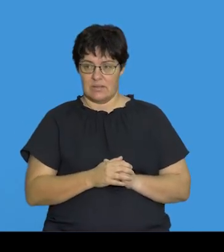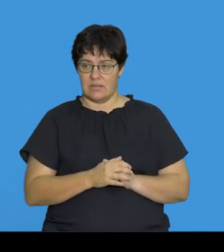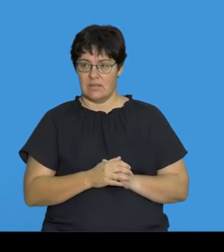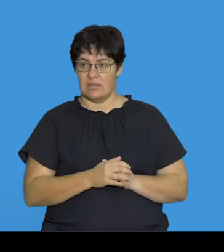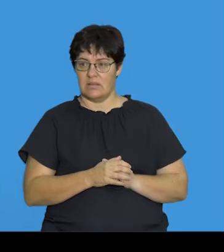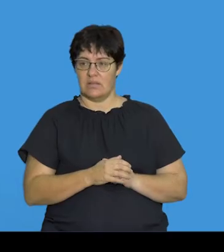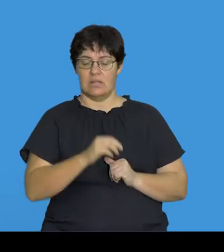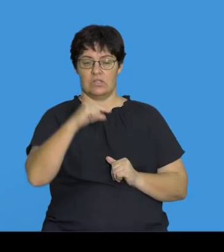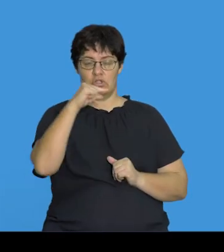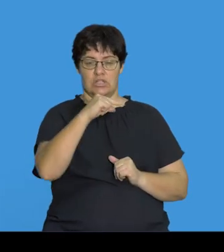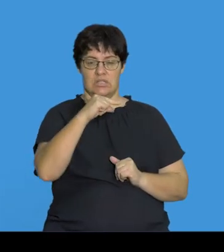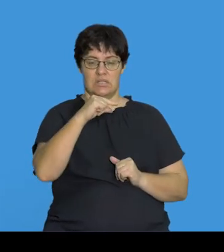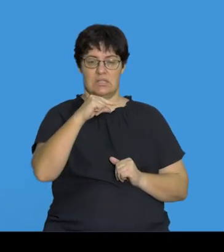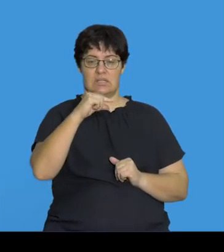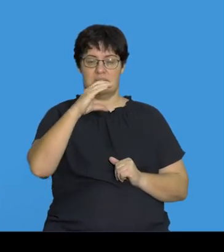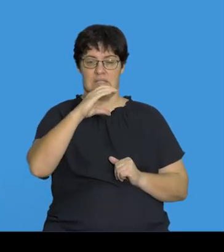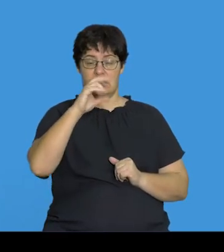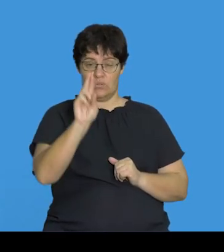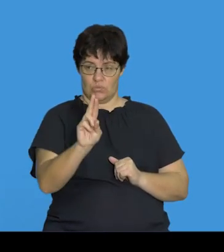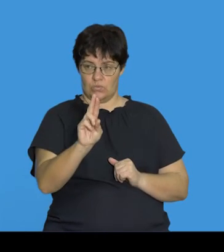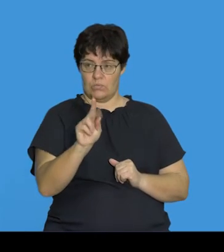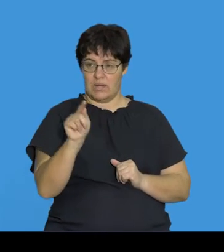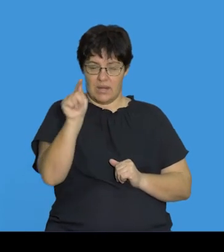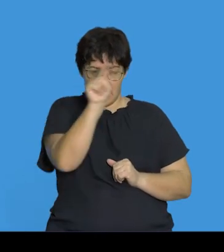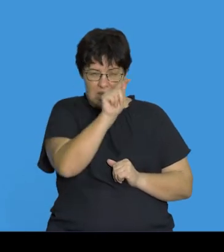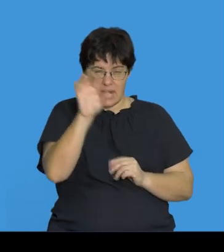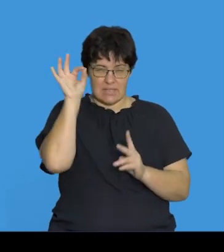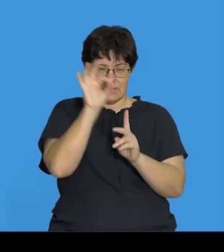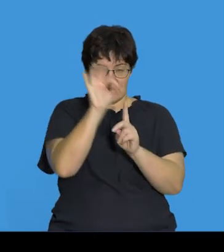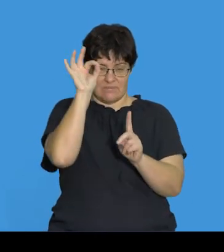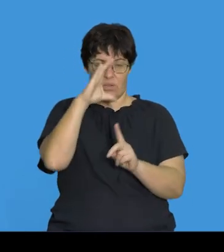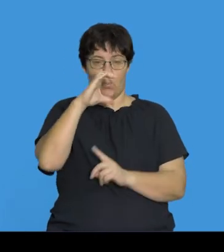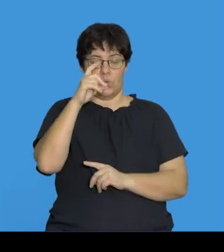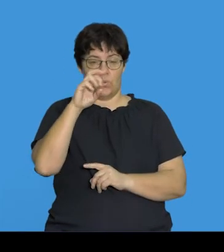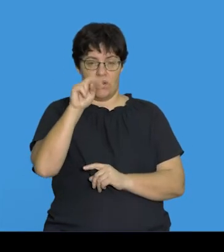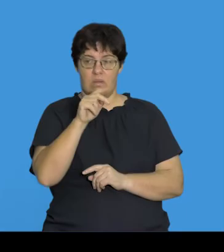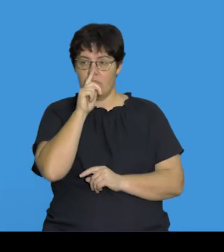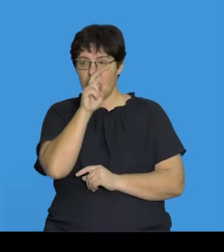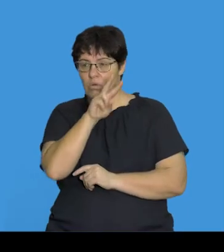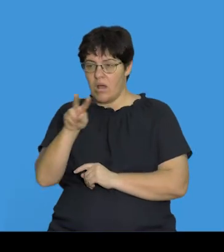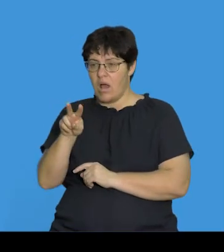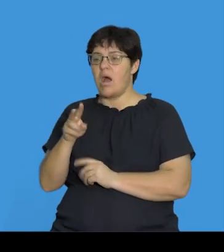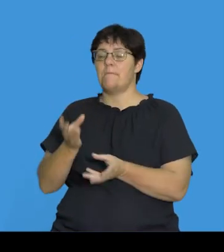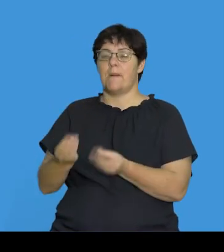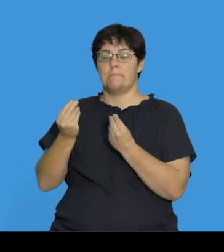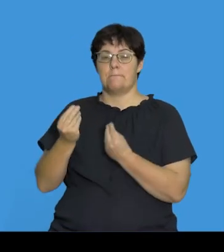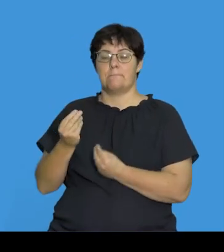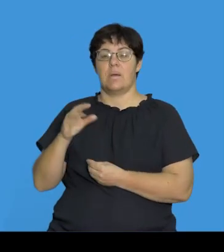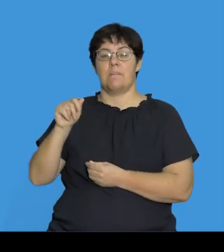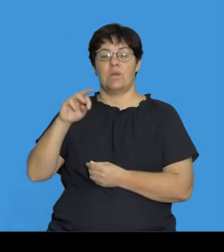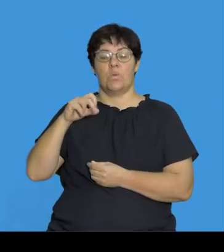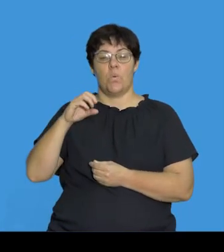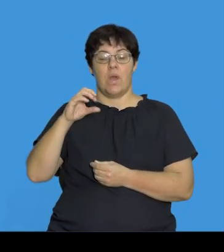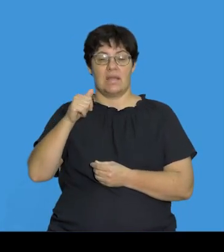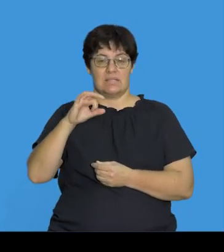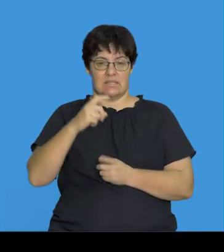find GCU, and GCU is that specific codon. And if we look at that codon, it codes for the